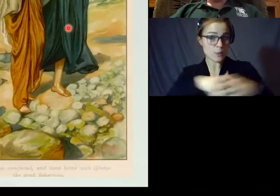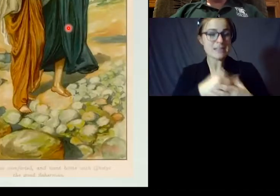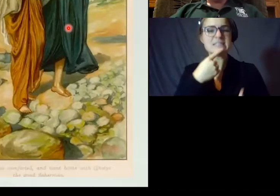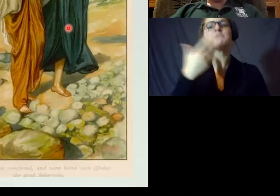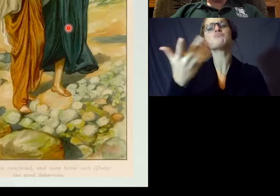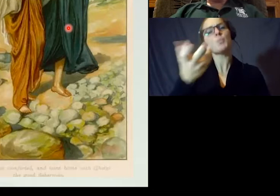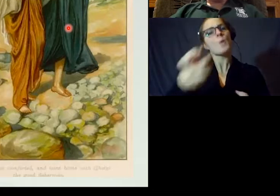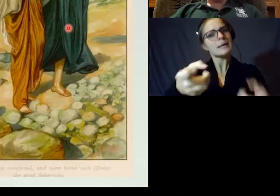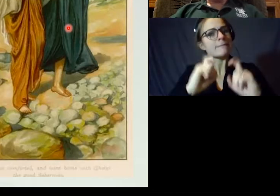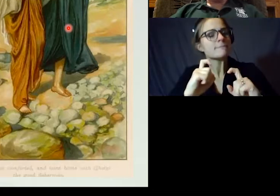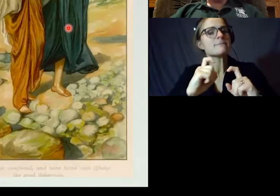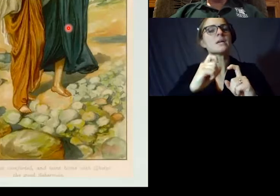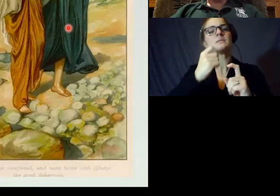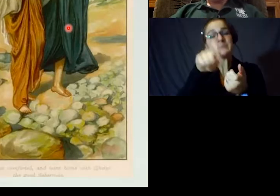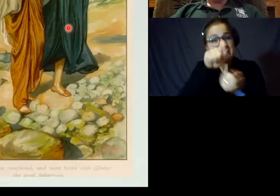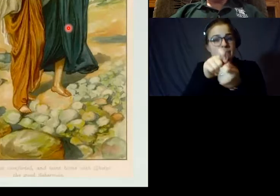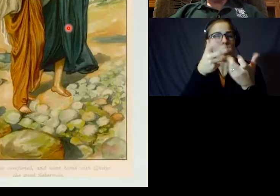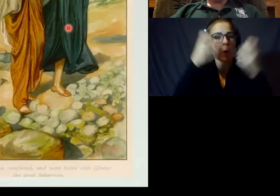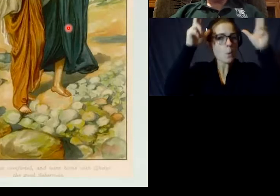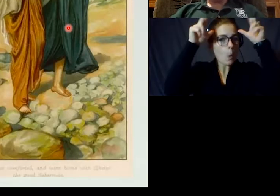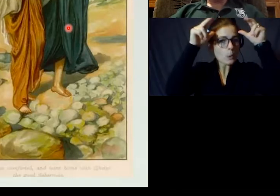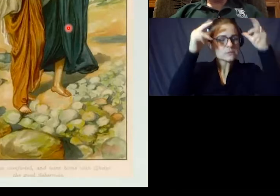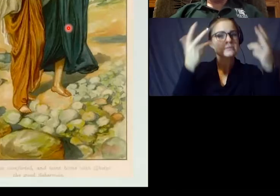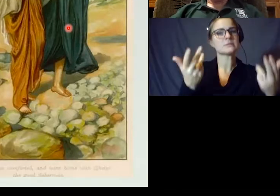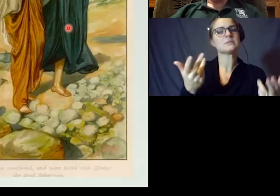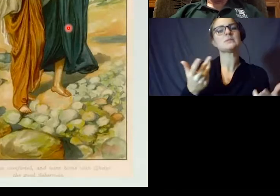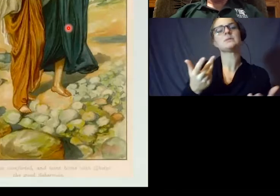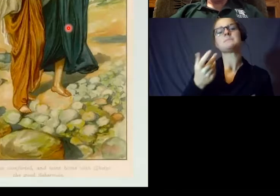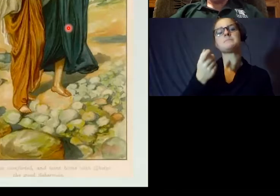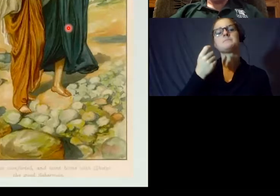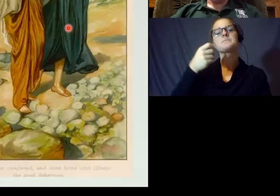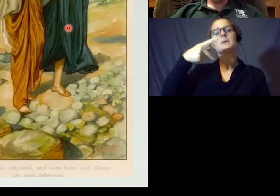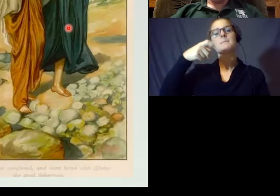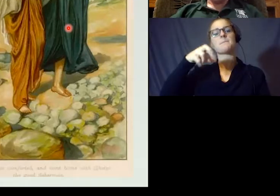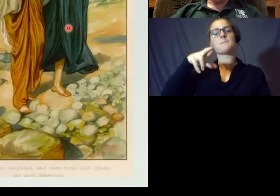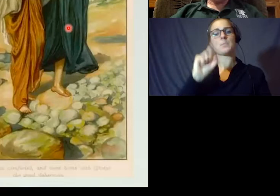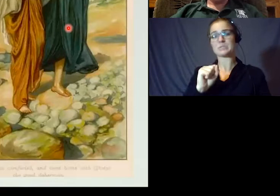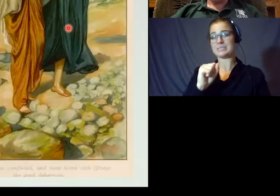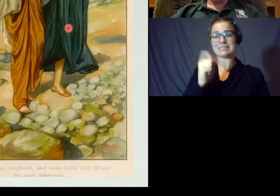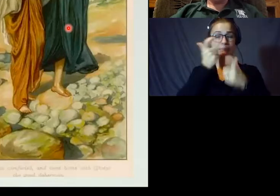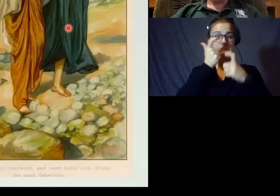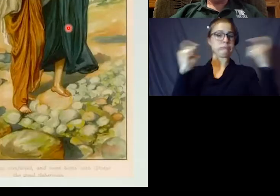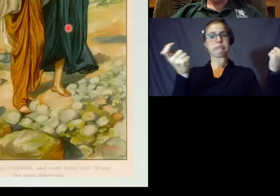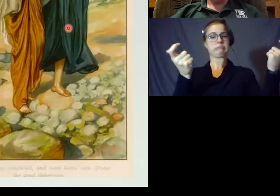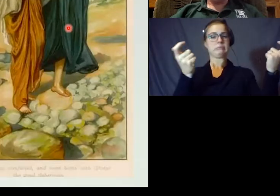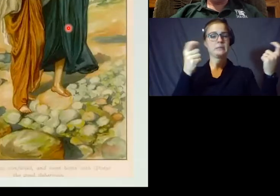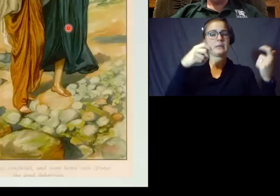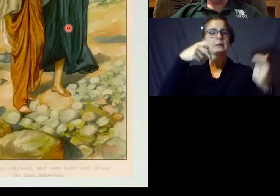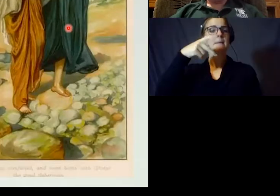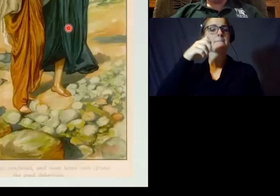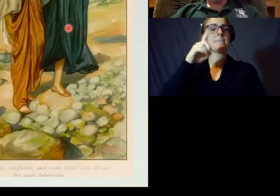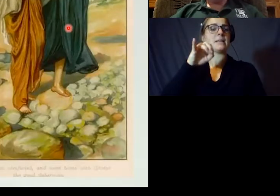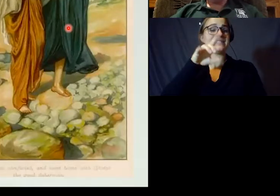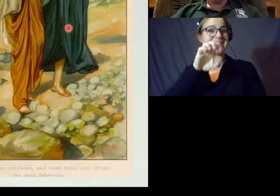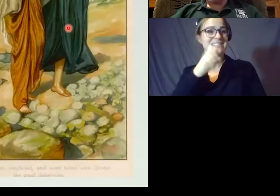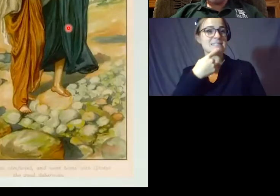Perseus doesn't have one, but he's very arrogant, and he says to Polydectes, "You name the gift." And Polydectes asks Perseus to bring him